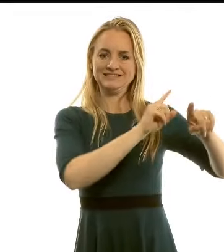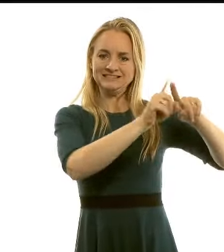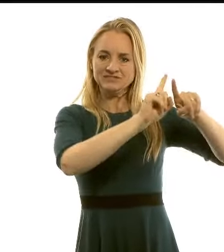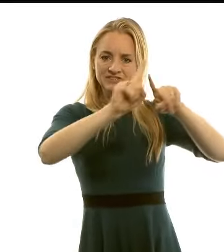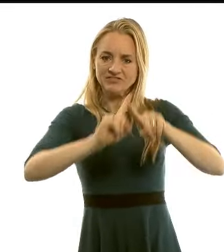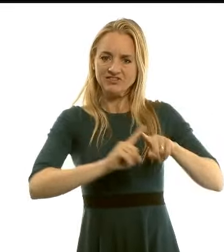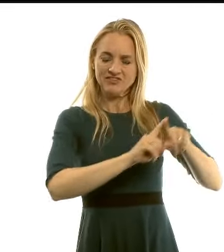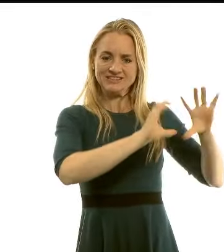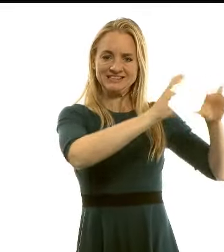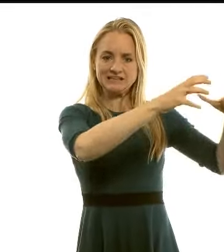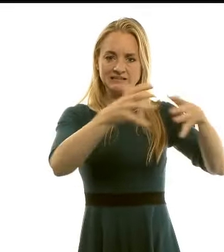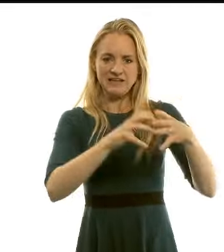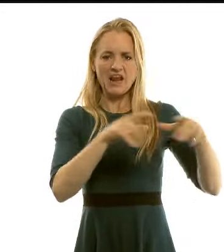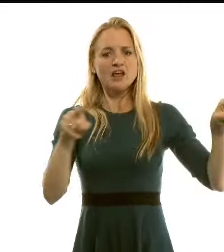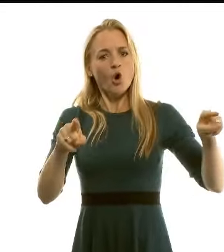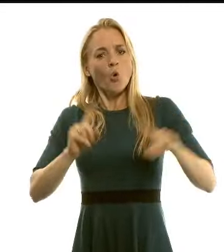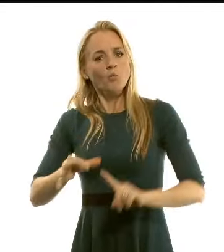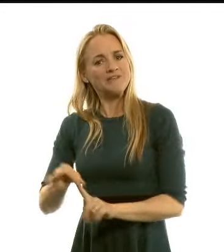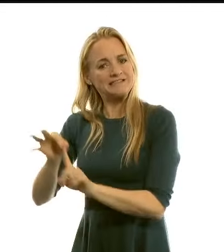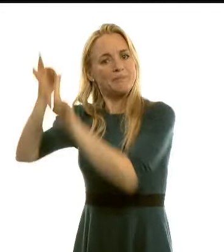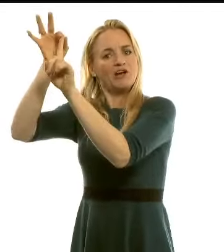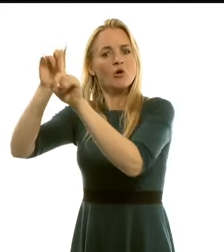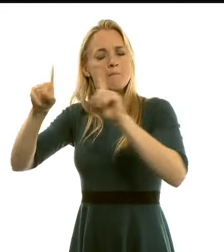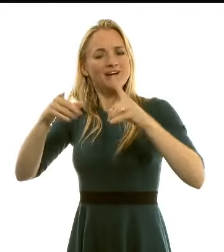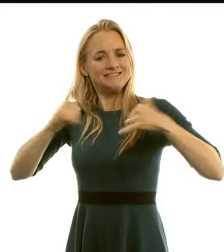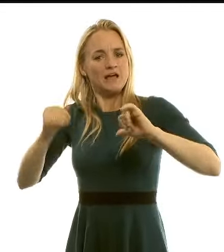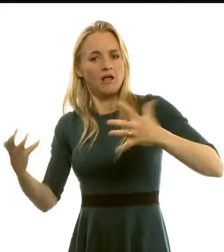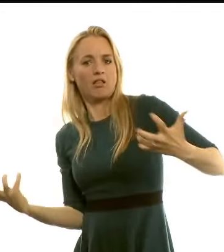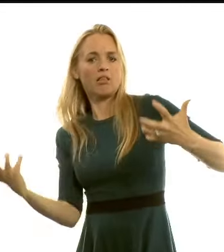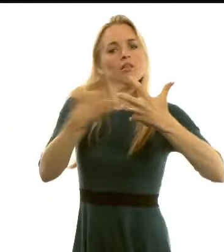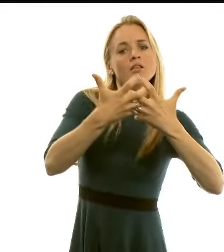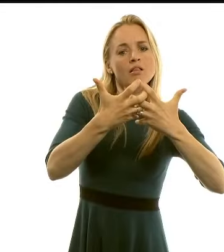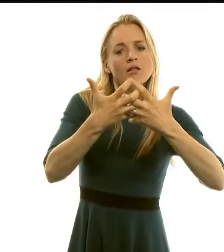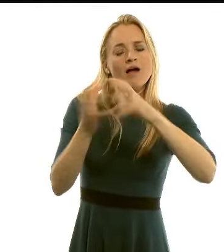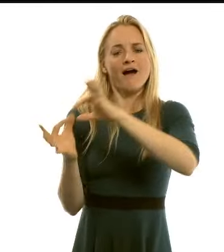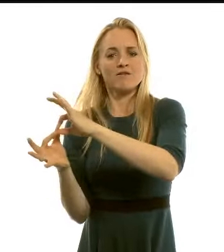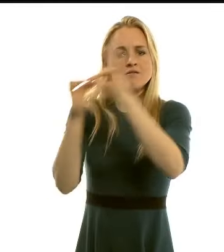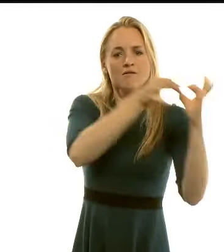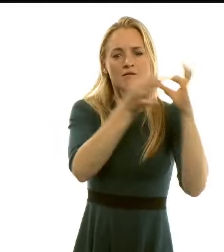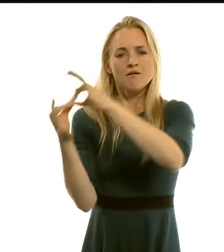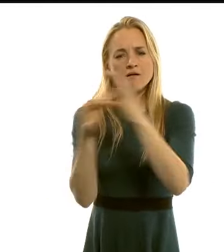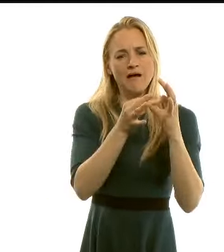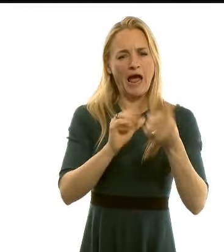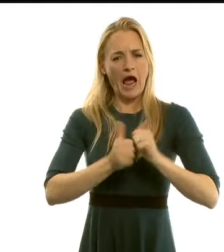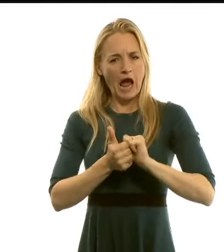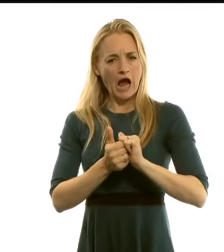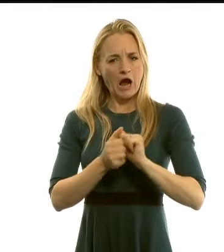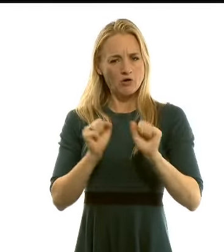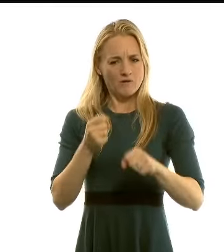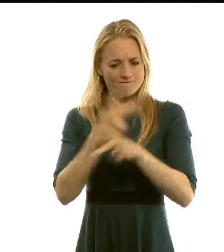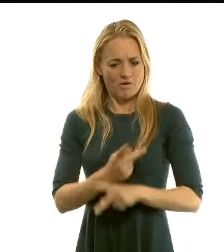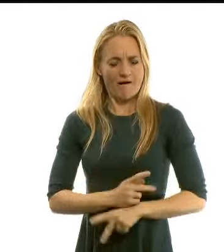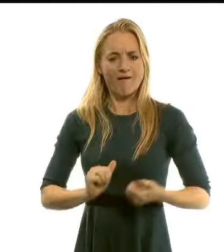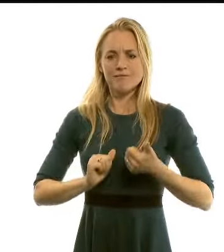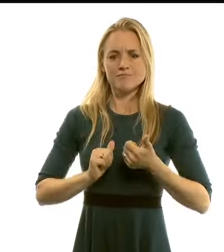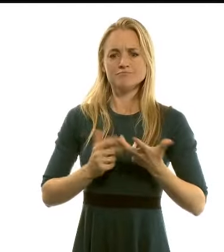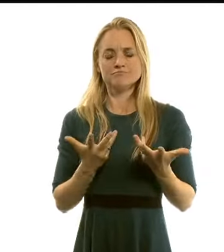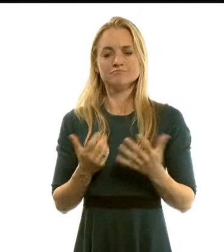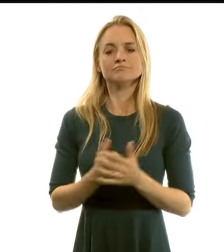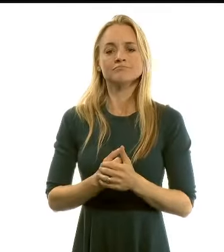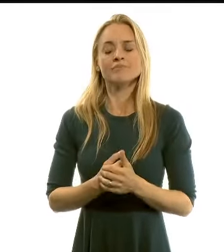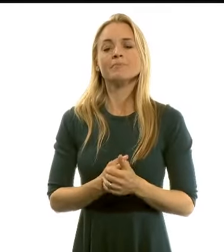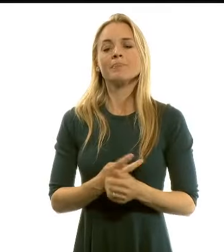one sentence on that. Just no keep big deal. Stand out, fit in, same time. Right, so we work really closely with our partners at Marvel, and